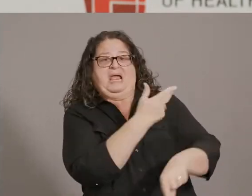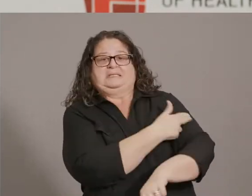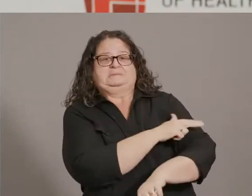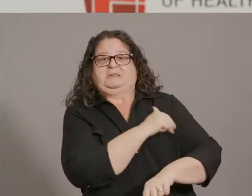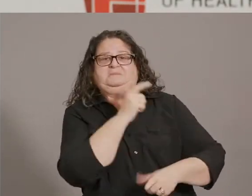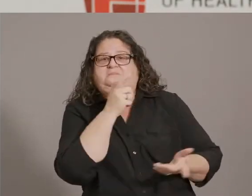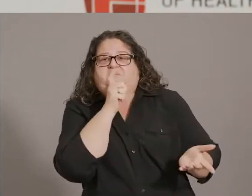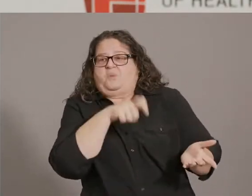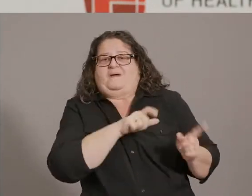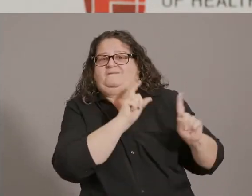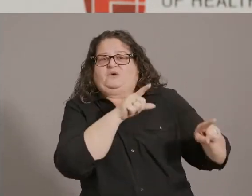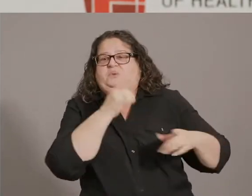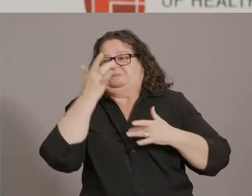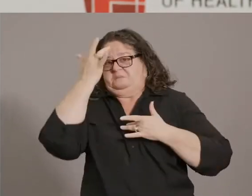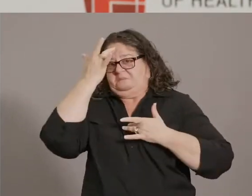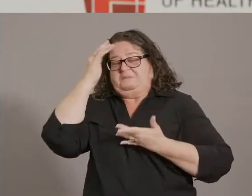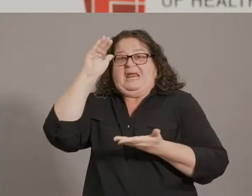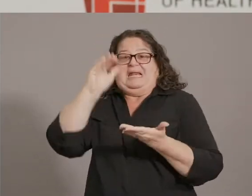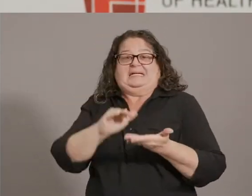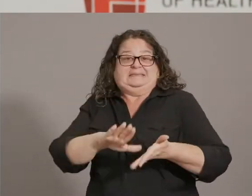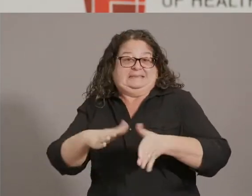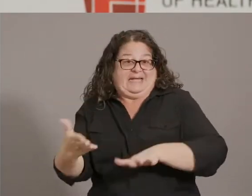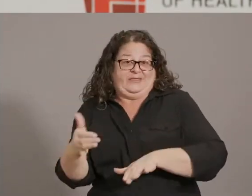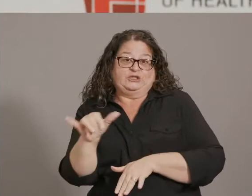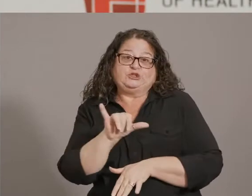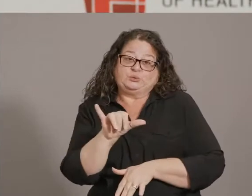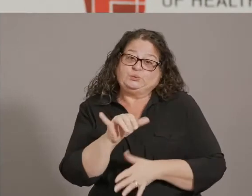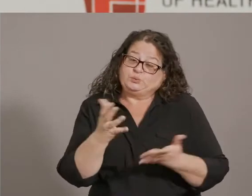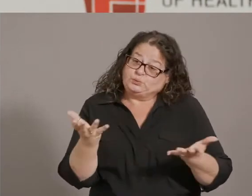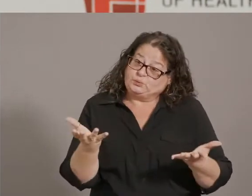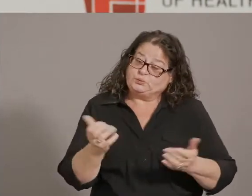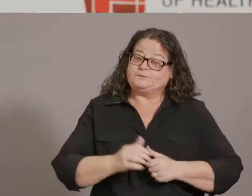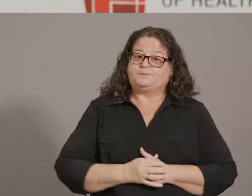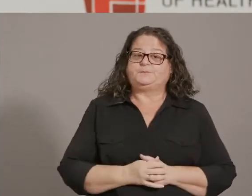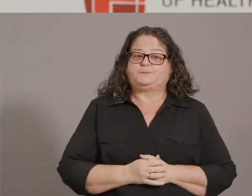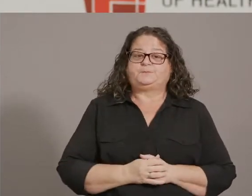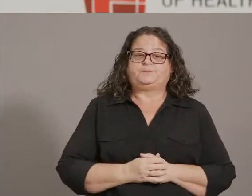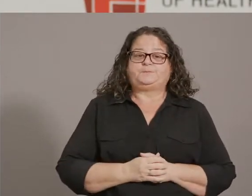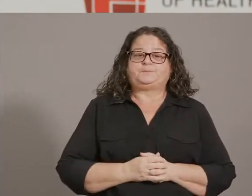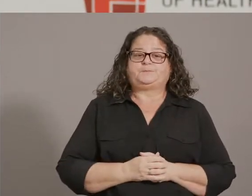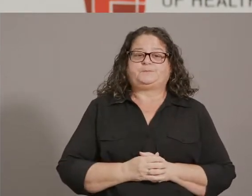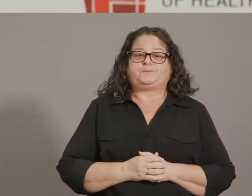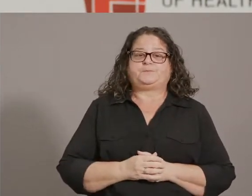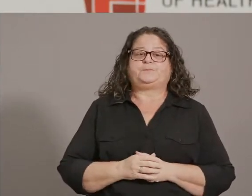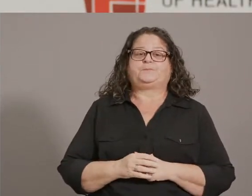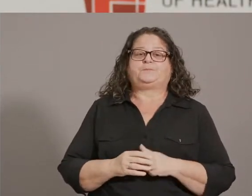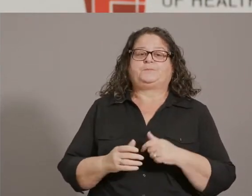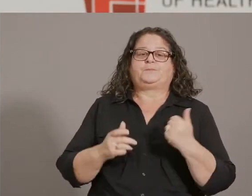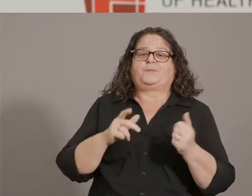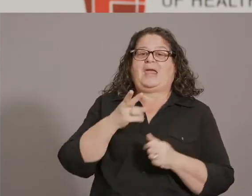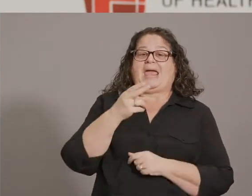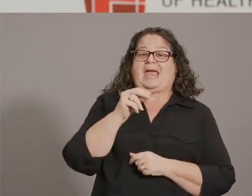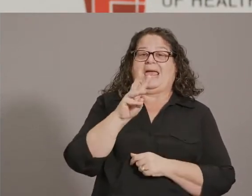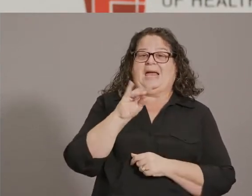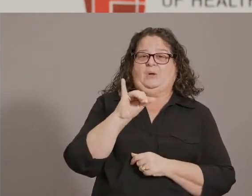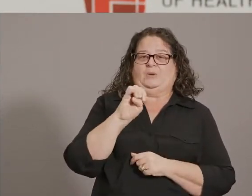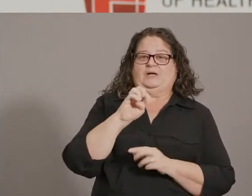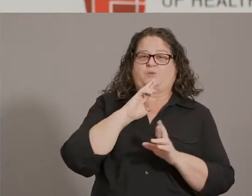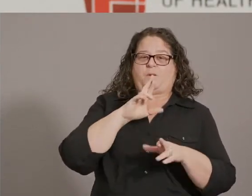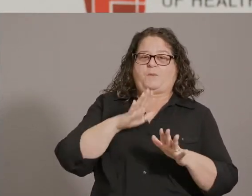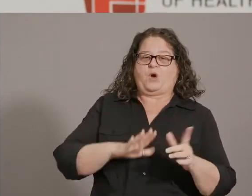Thank you, Doctor. Next is Howard Fisher. Hi, Howie. Got to unmute. Oh, you have to